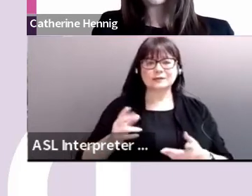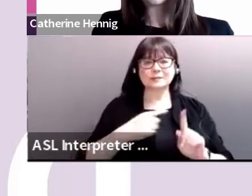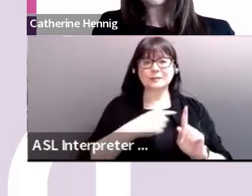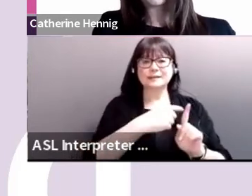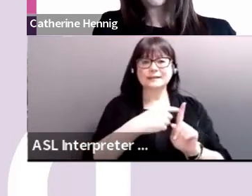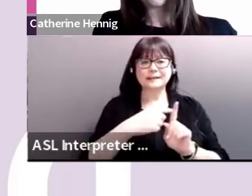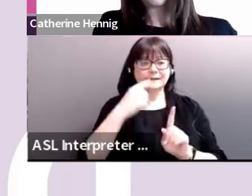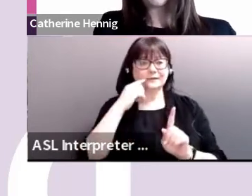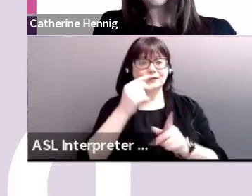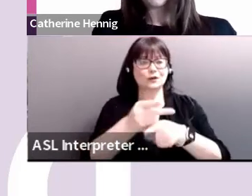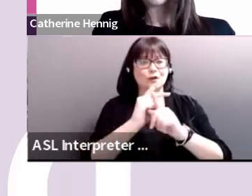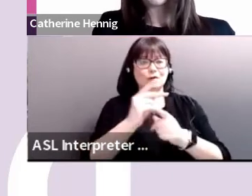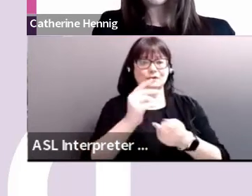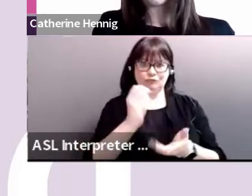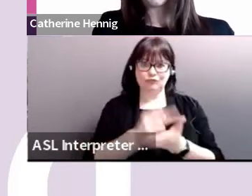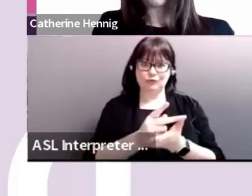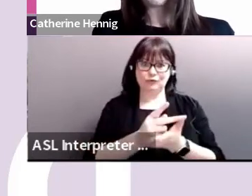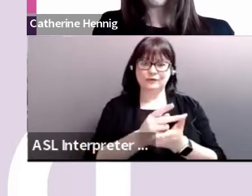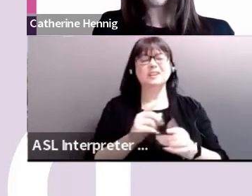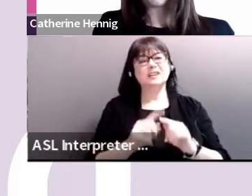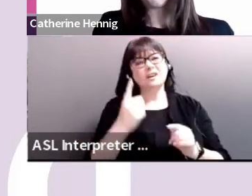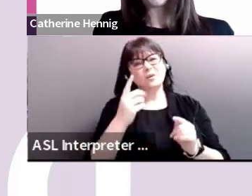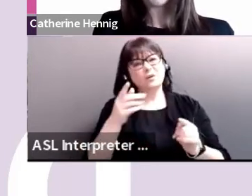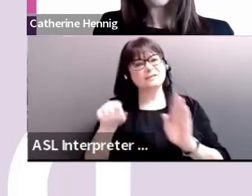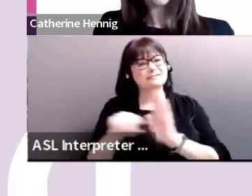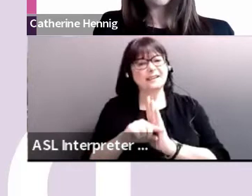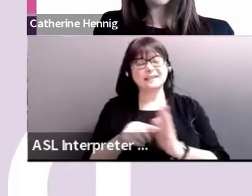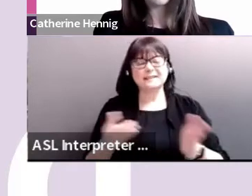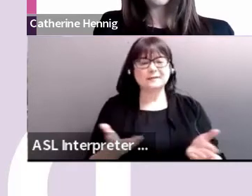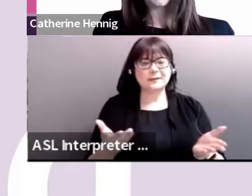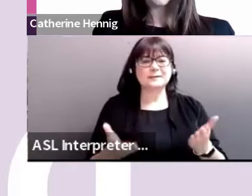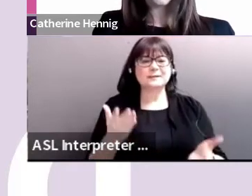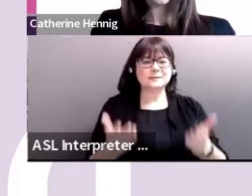are giving up a stake in your company and you could potentially lose some control.